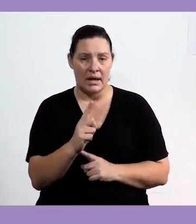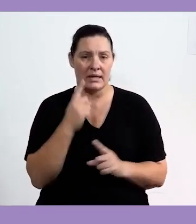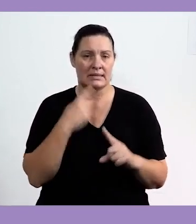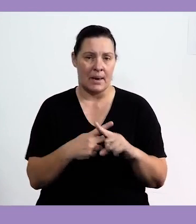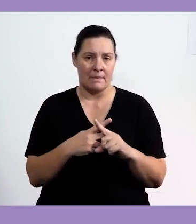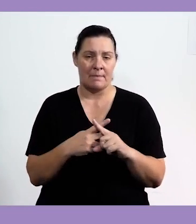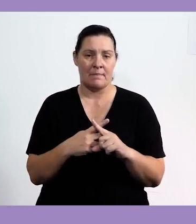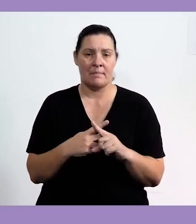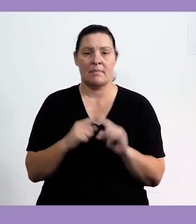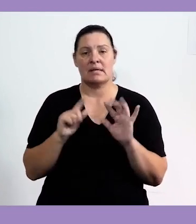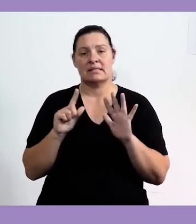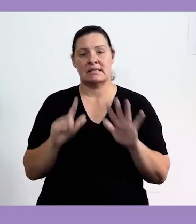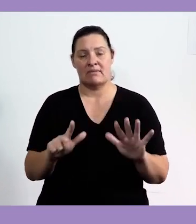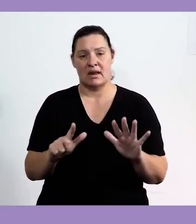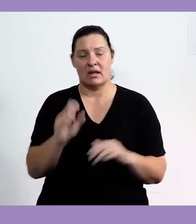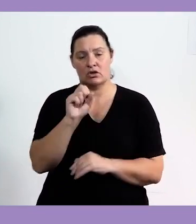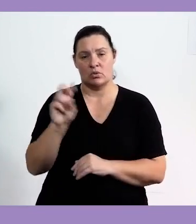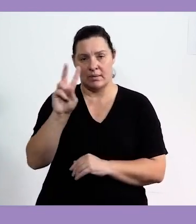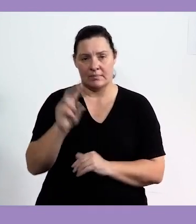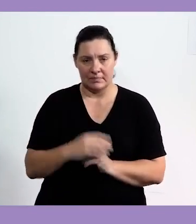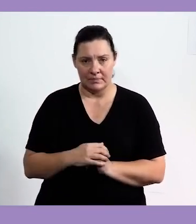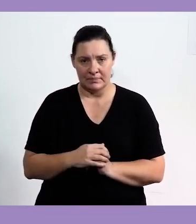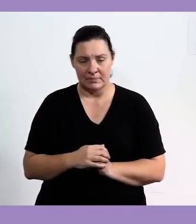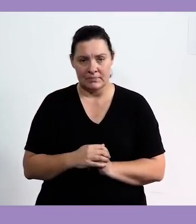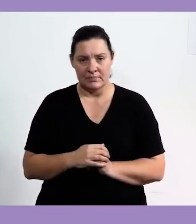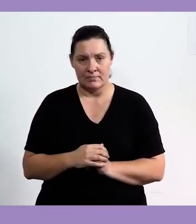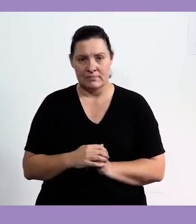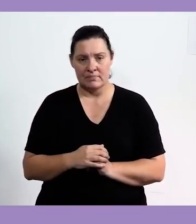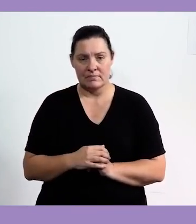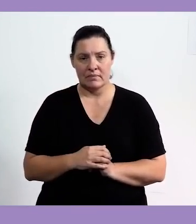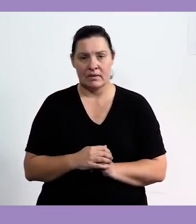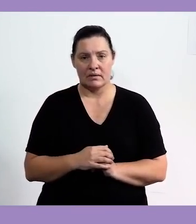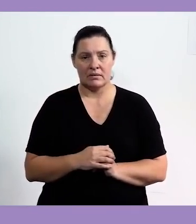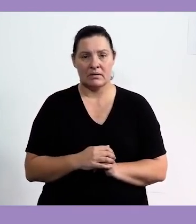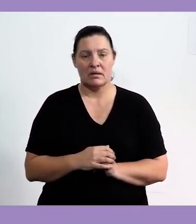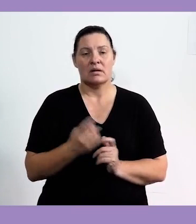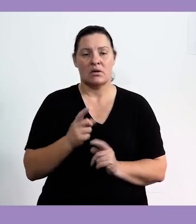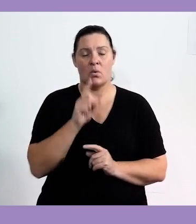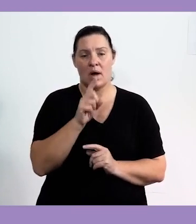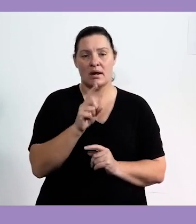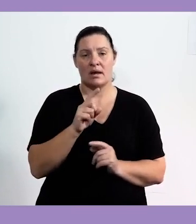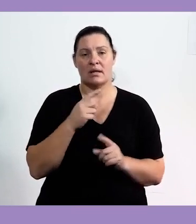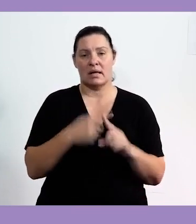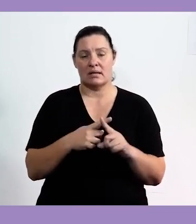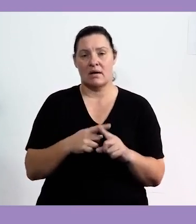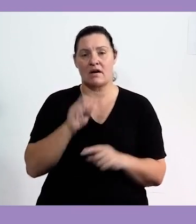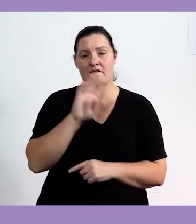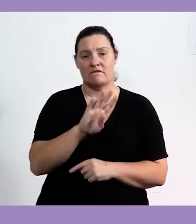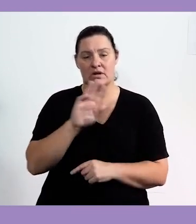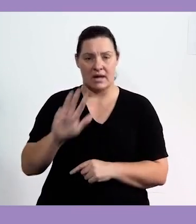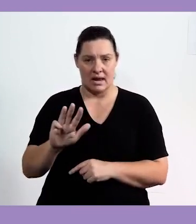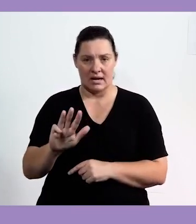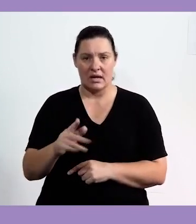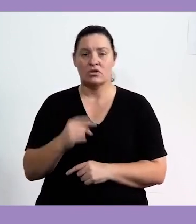is 1 multiplied by 7 squared. And that is just 1 multiplied by 49, and